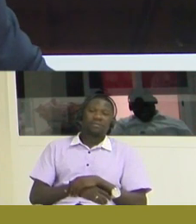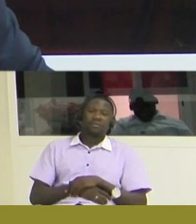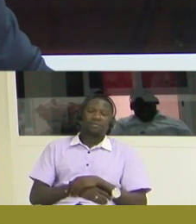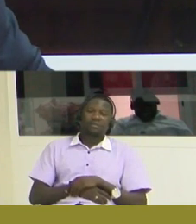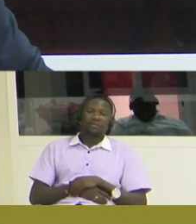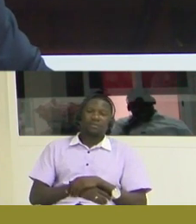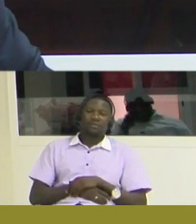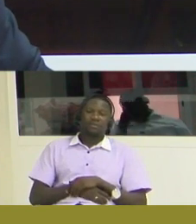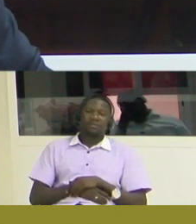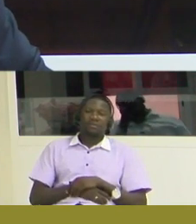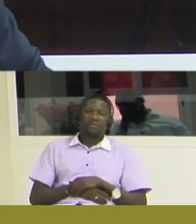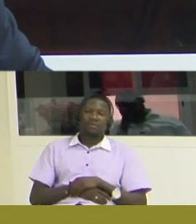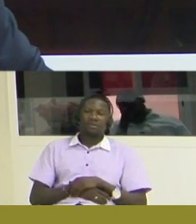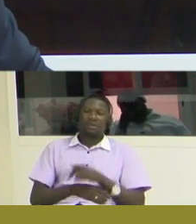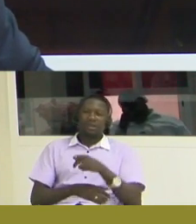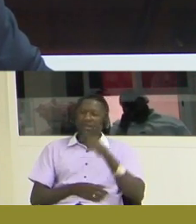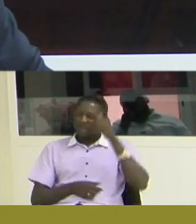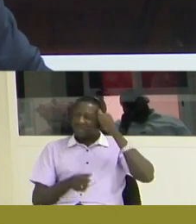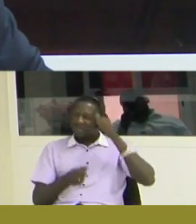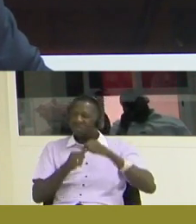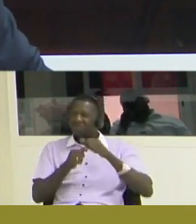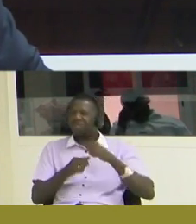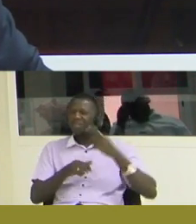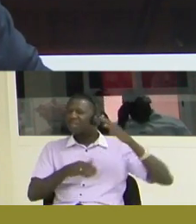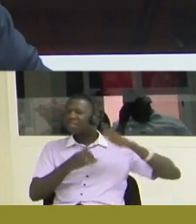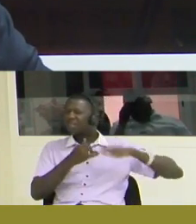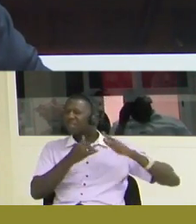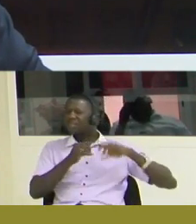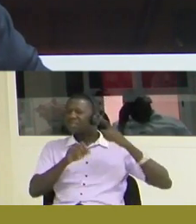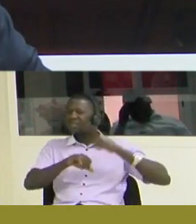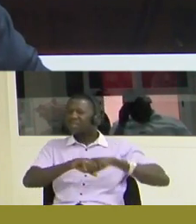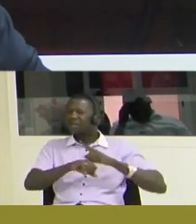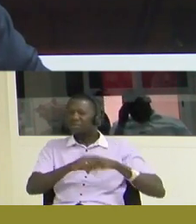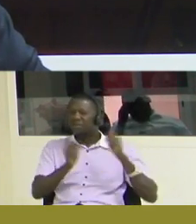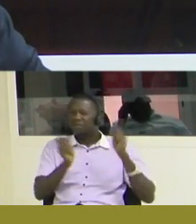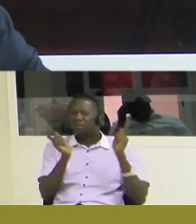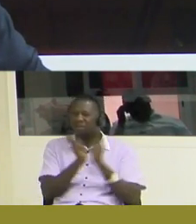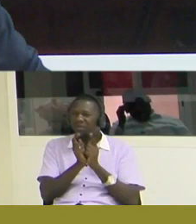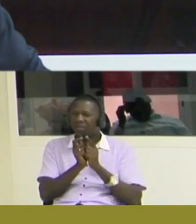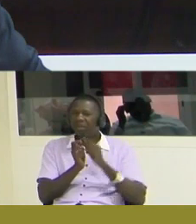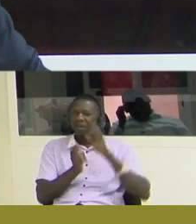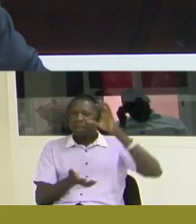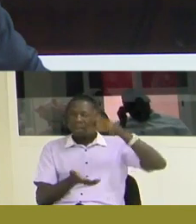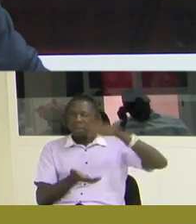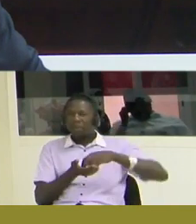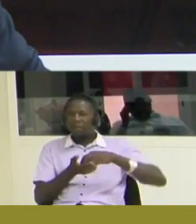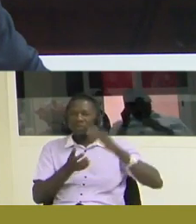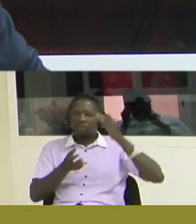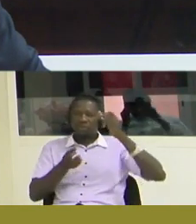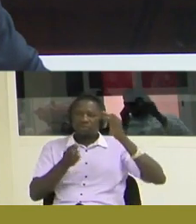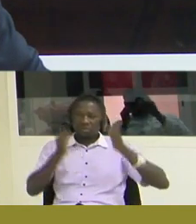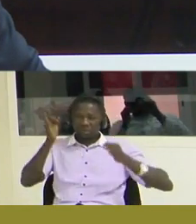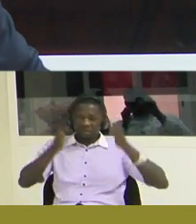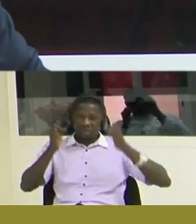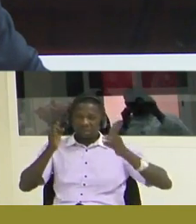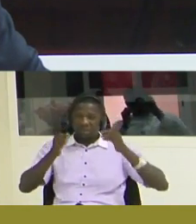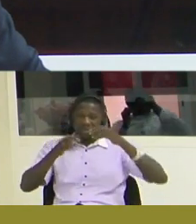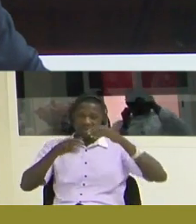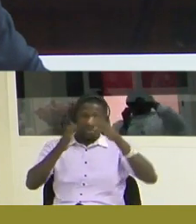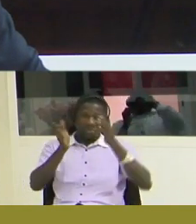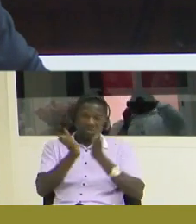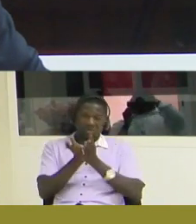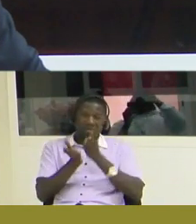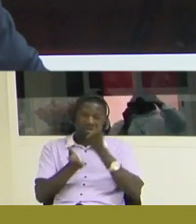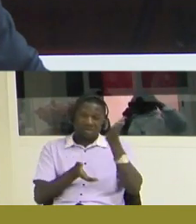manga fatal Okubo Mamu Jetta same Emmanuel Magistrates Court I can remember our last meeting Emmanuel magistrate